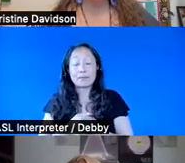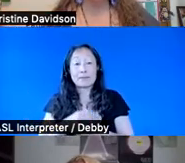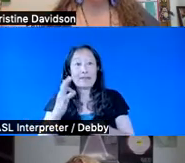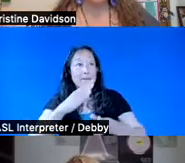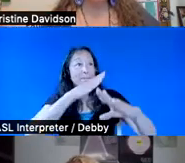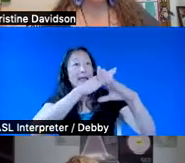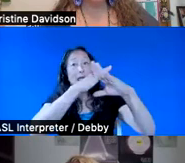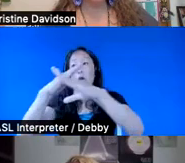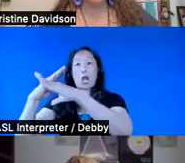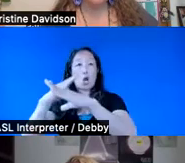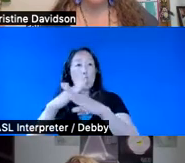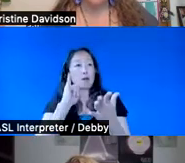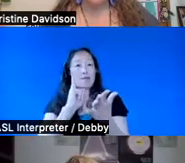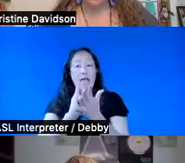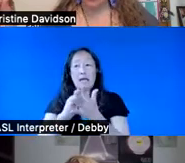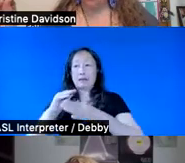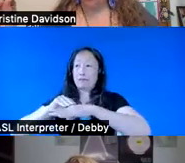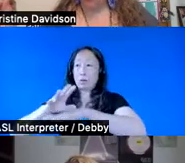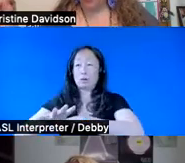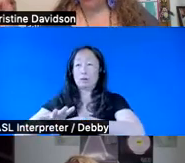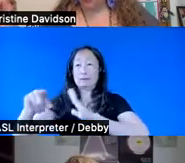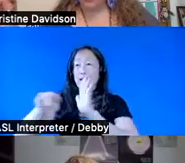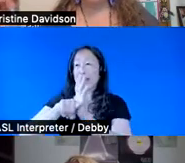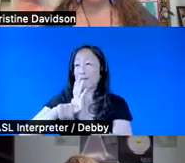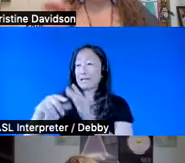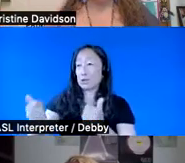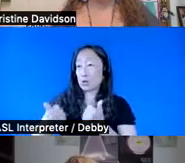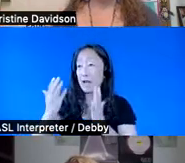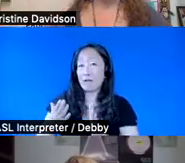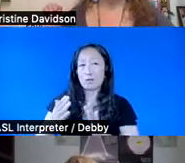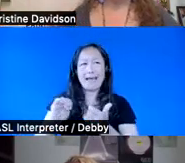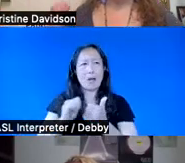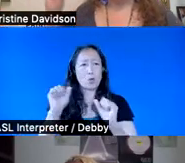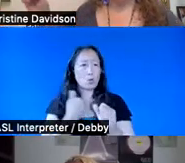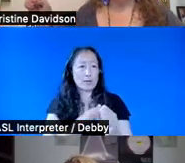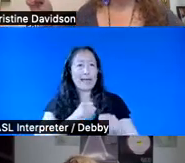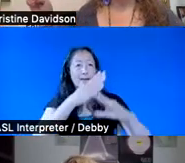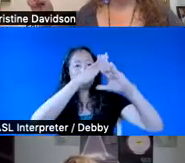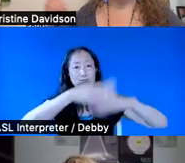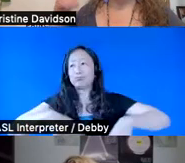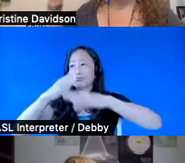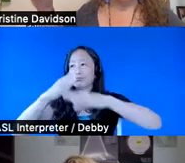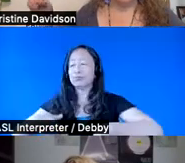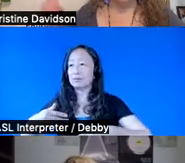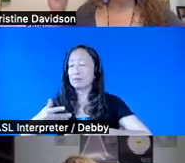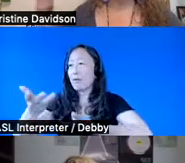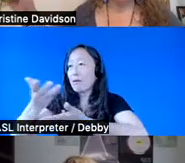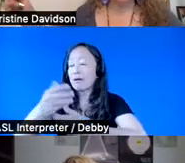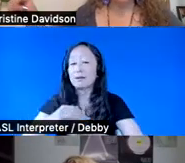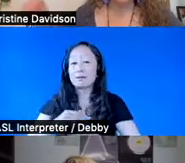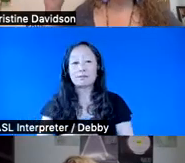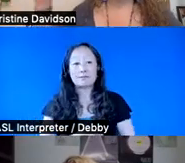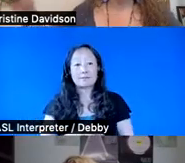impacting survivors? How creative can we be in addressing the systems that keep showing up